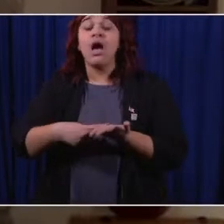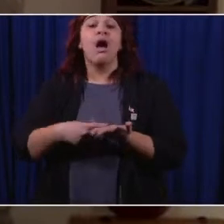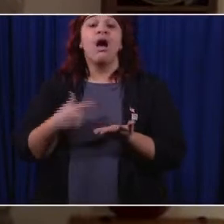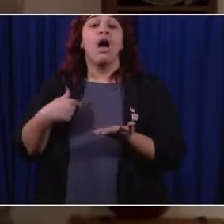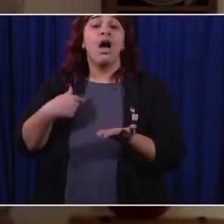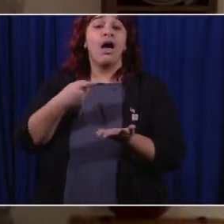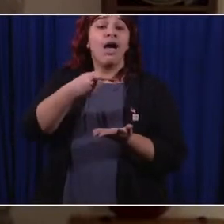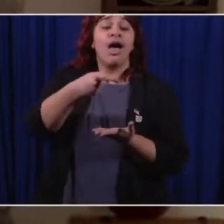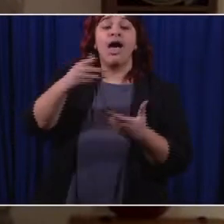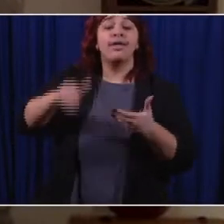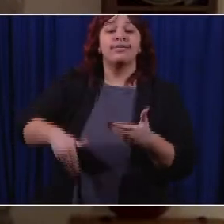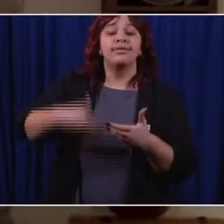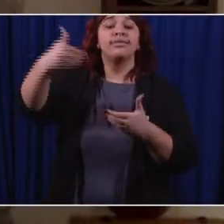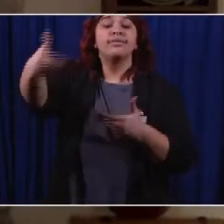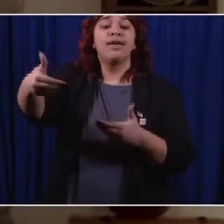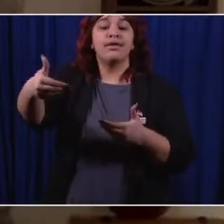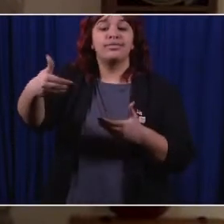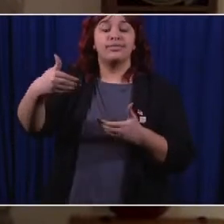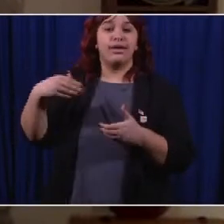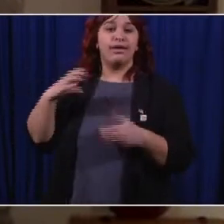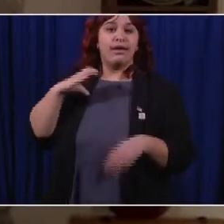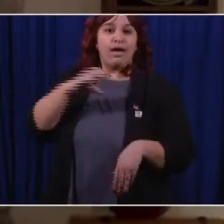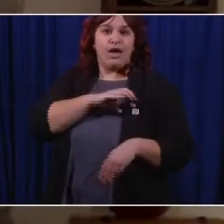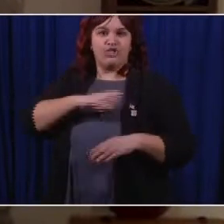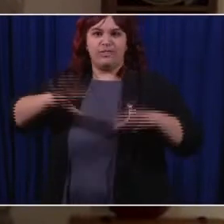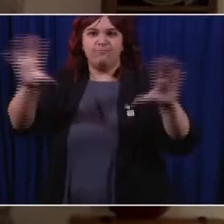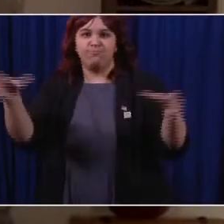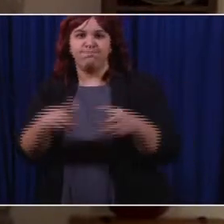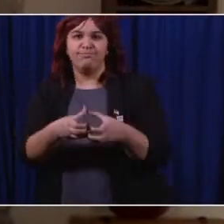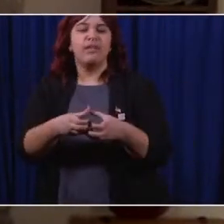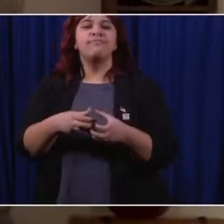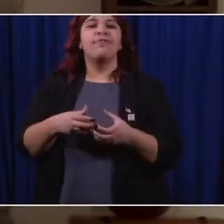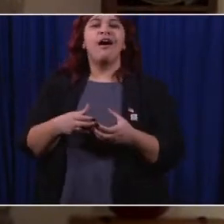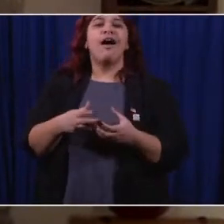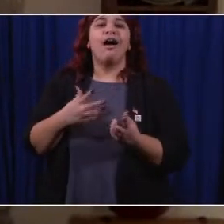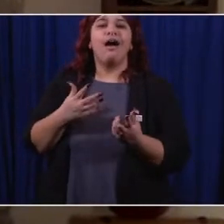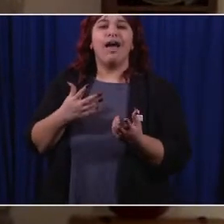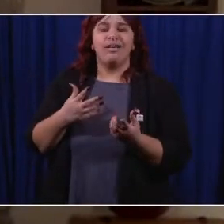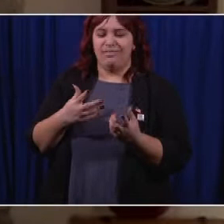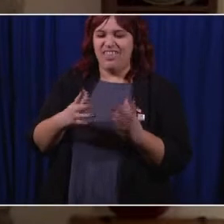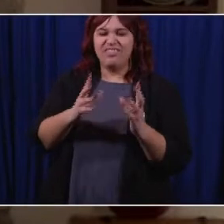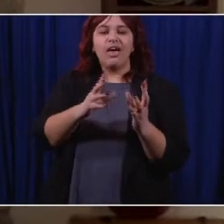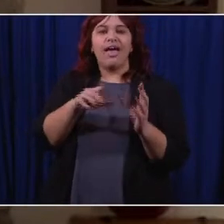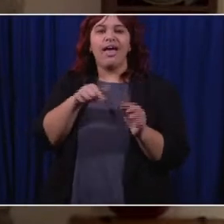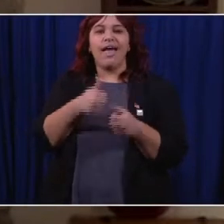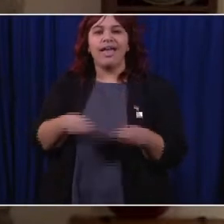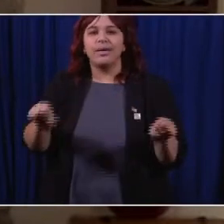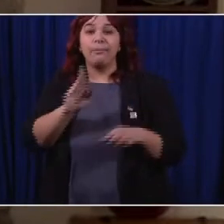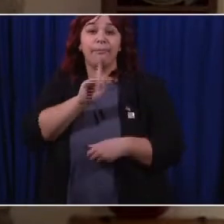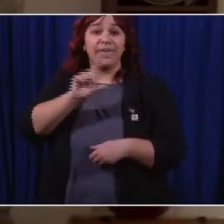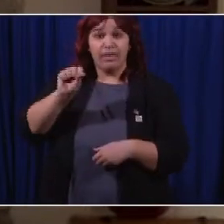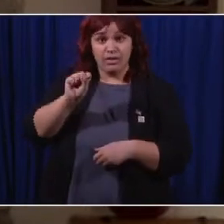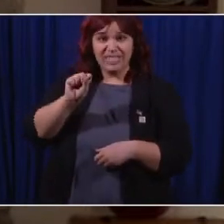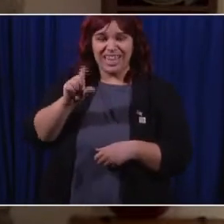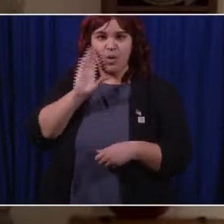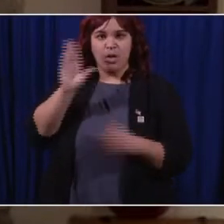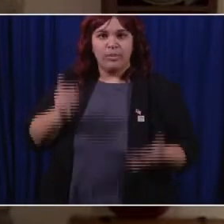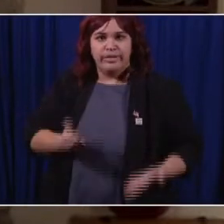a two-part question. Are there any COVID-related priority bills